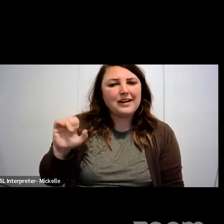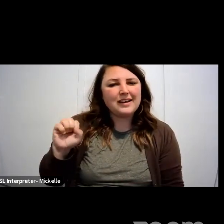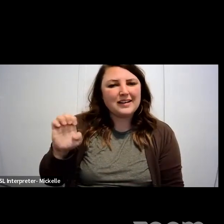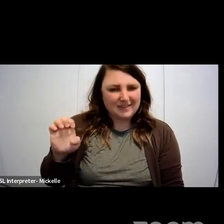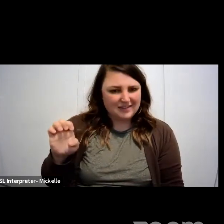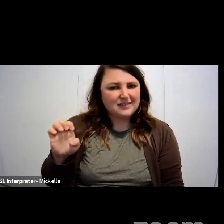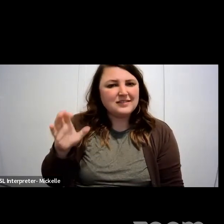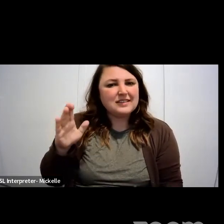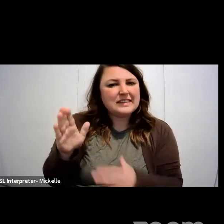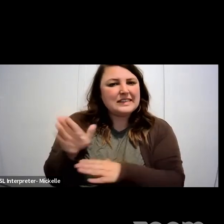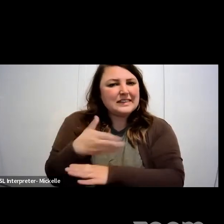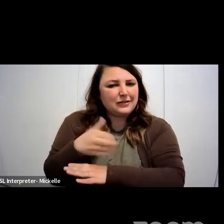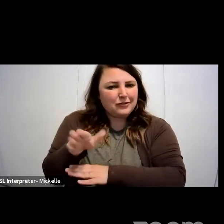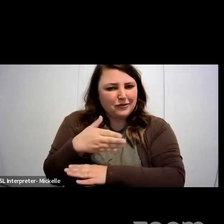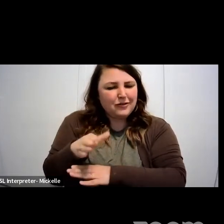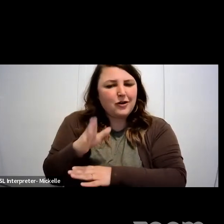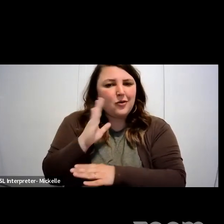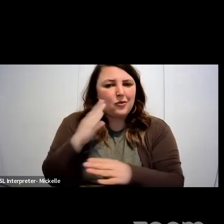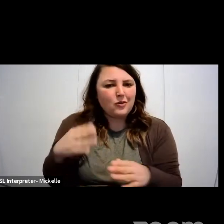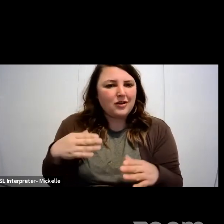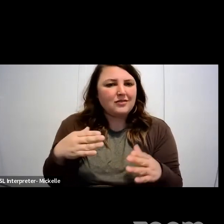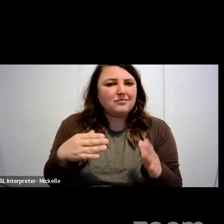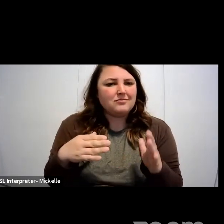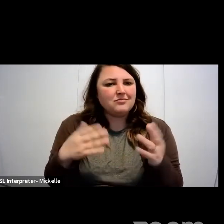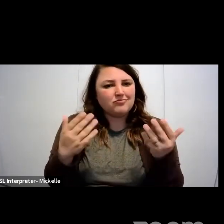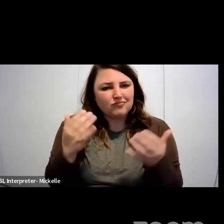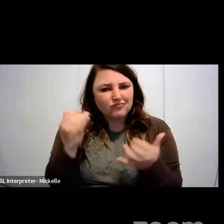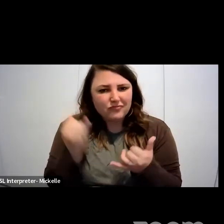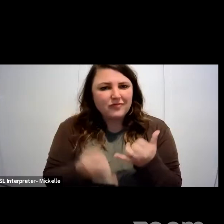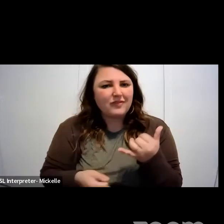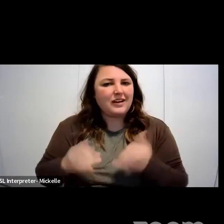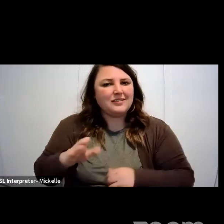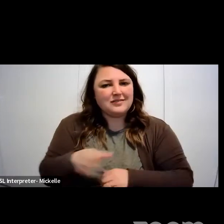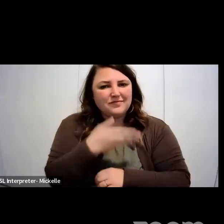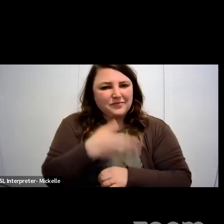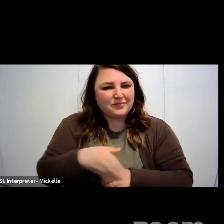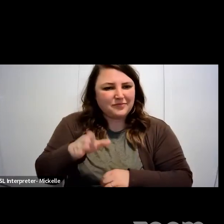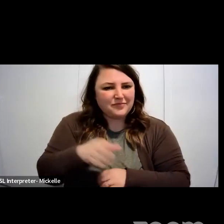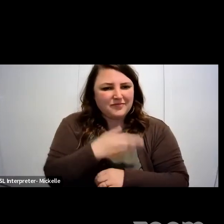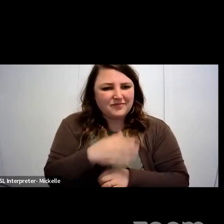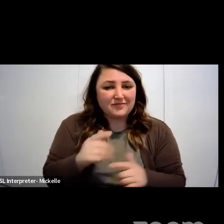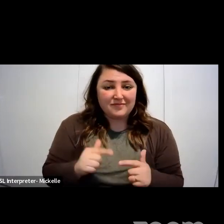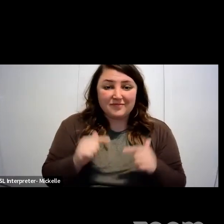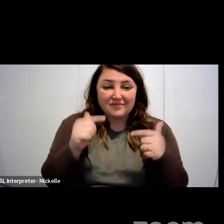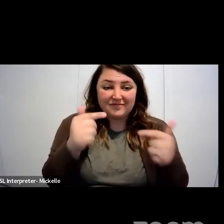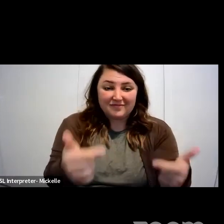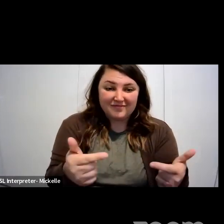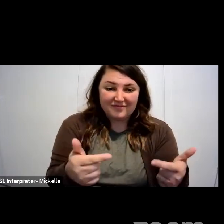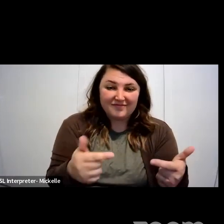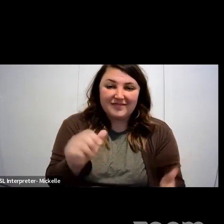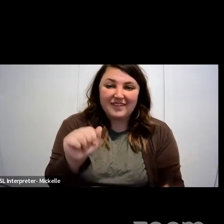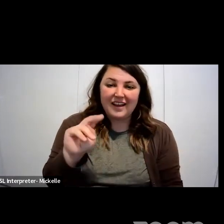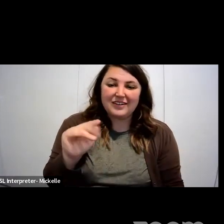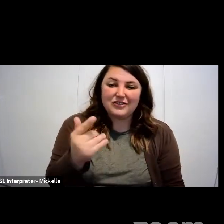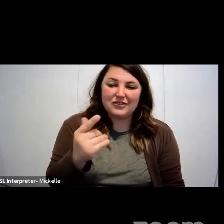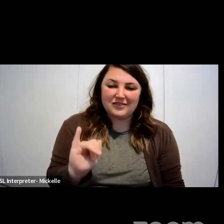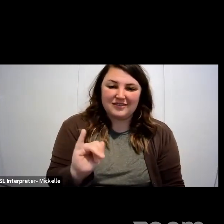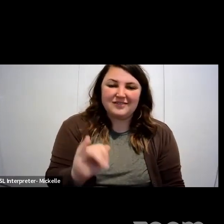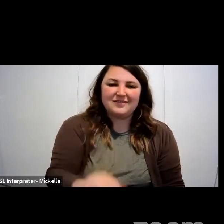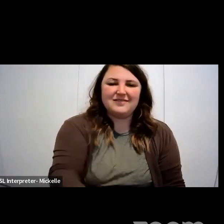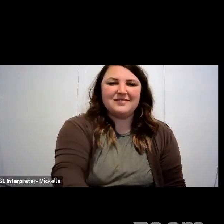peace building, who will give us a final performance. Angie, the microphone is all yours.